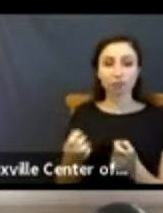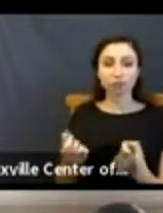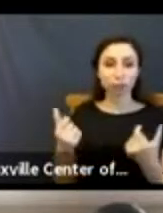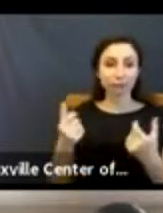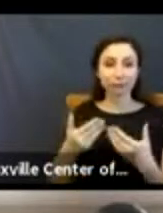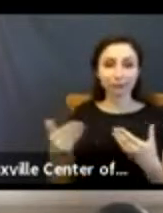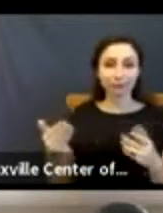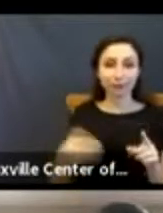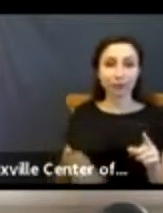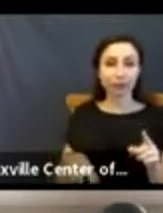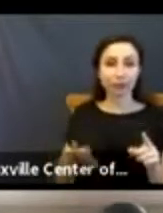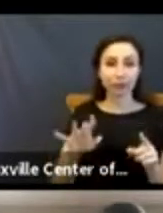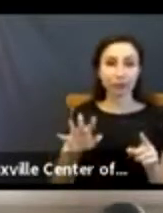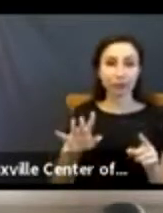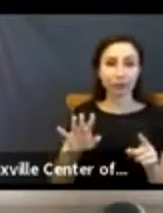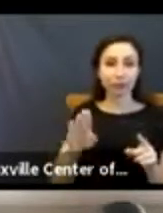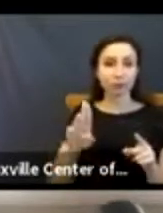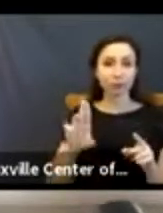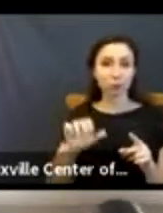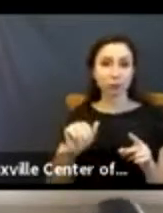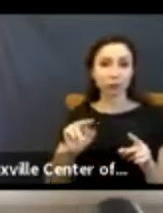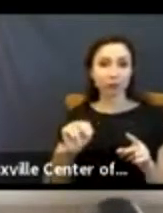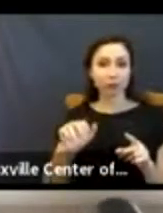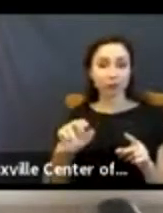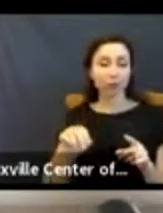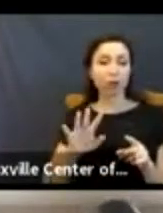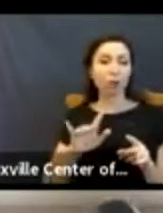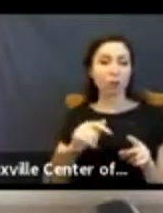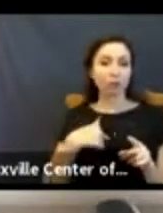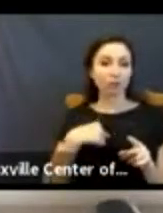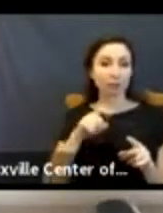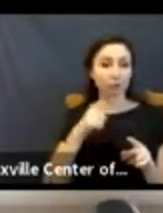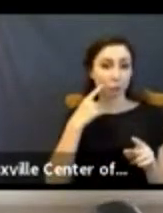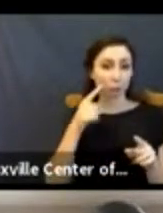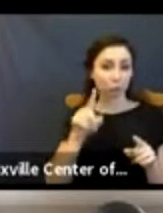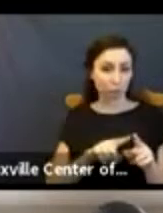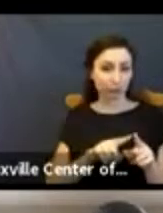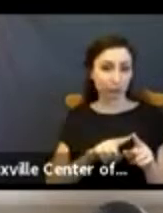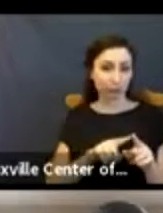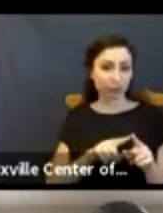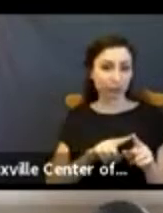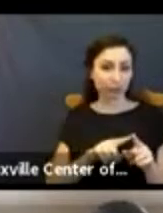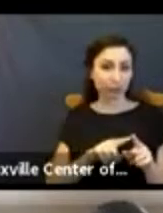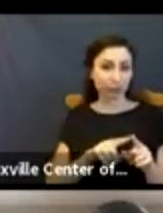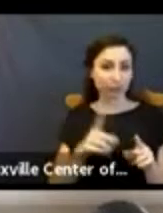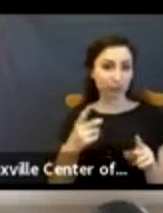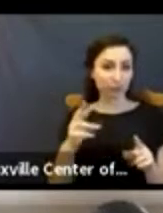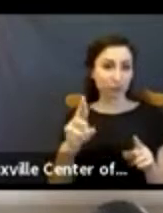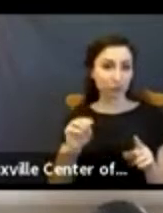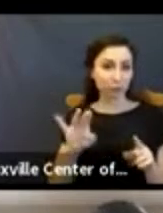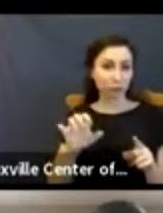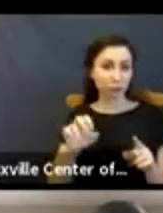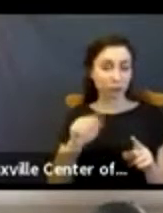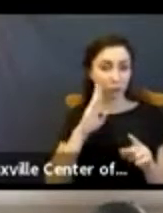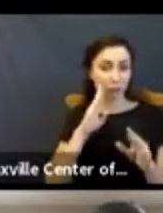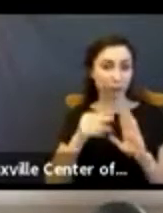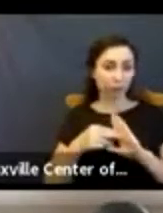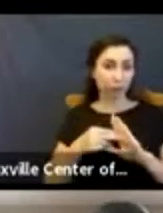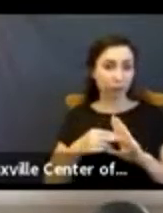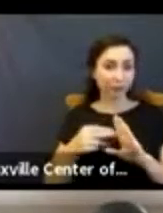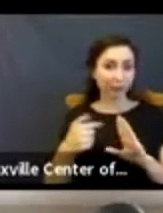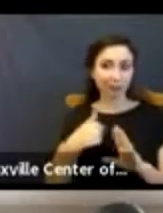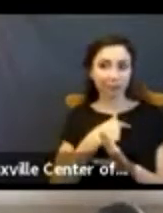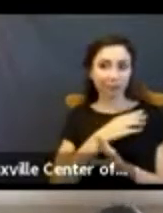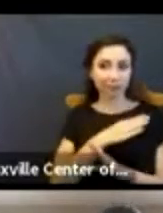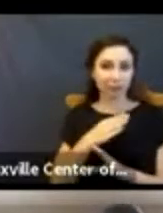I'm sorry, optimistic. do we need to all agree that Dr. O'Brien is going to represent us? Or, I mean, is everybody